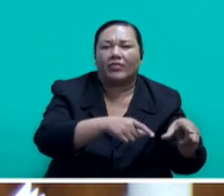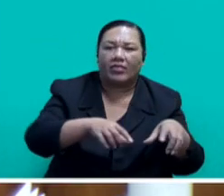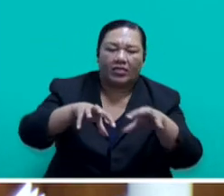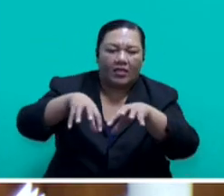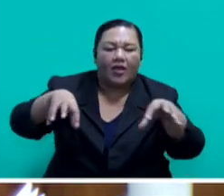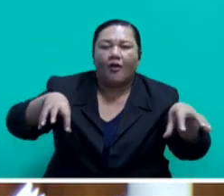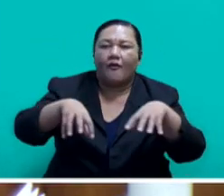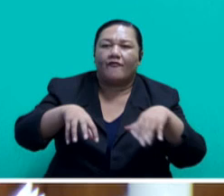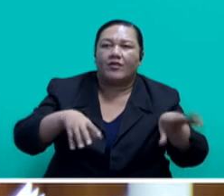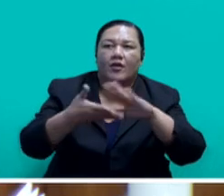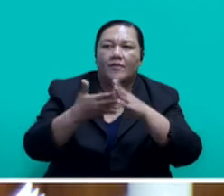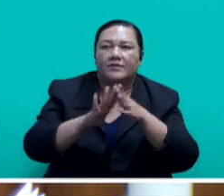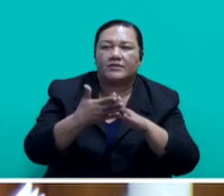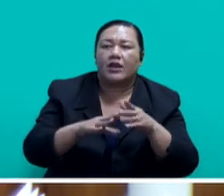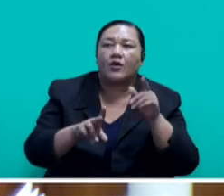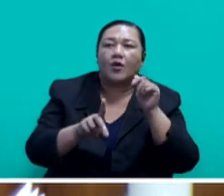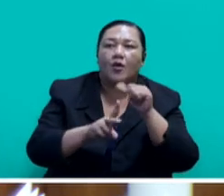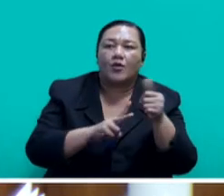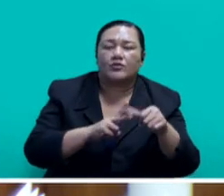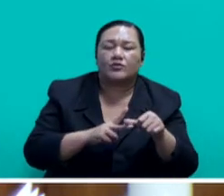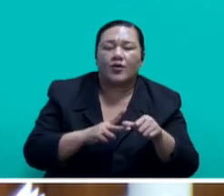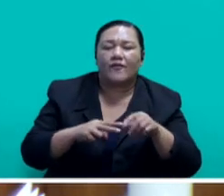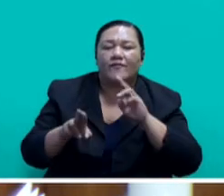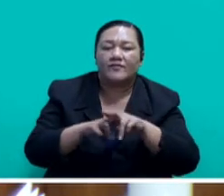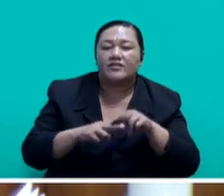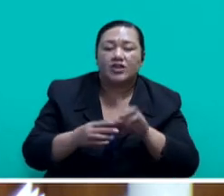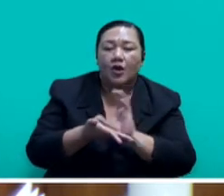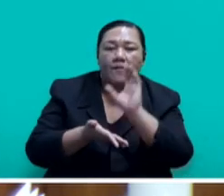Executive Officer of the Fiji Commerce and Employers Federation.